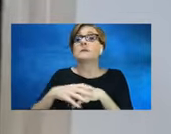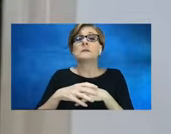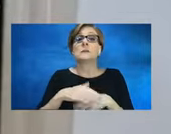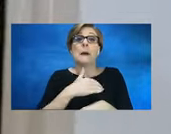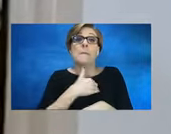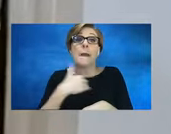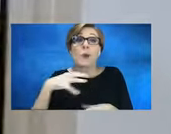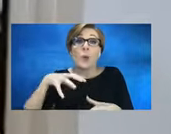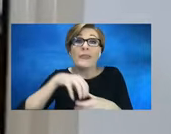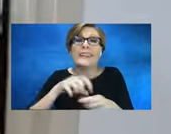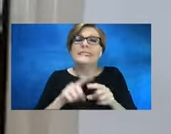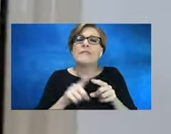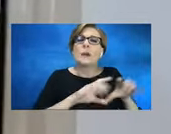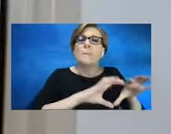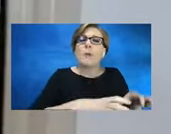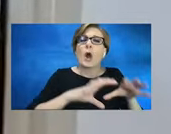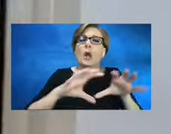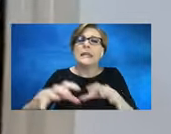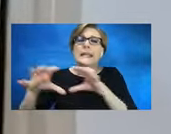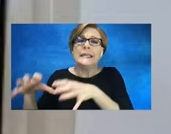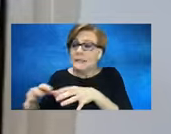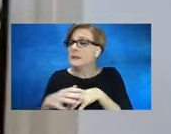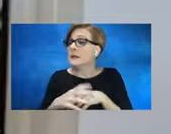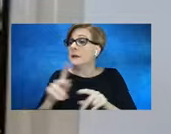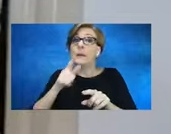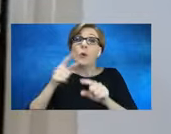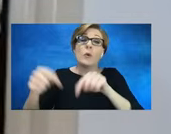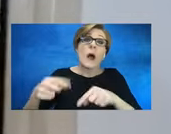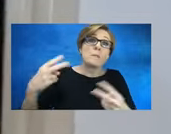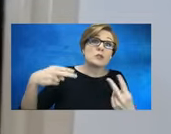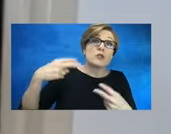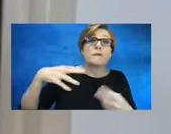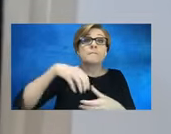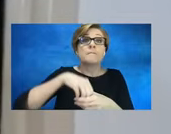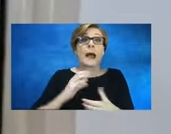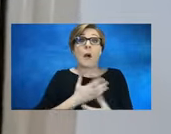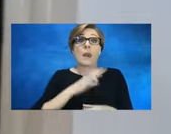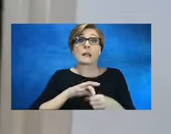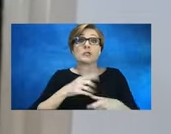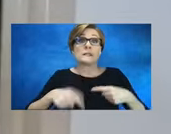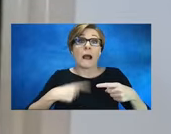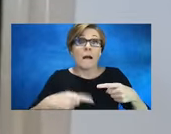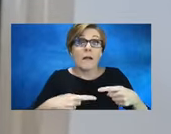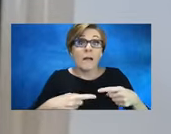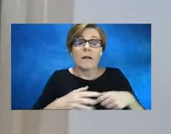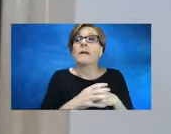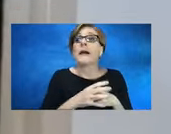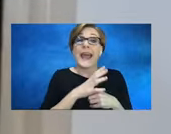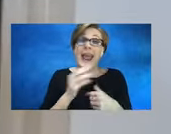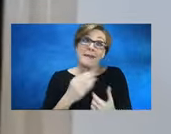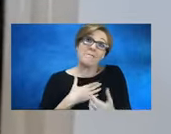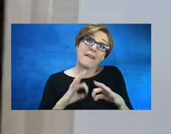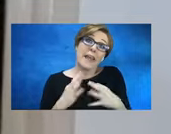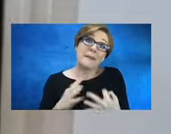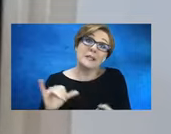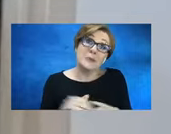of their appointed observers that have come to participate in our election cycles, and then even members of my own